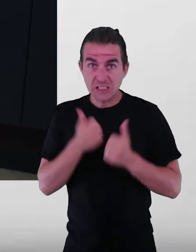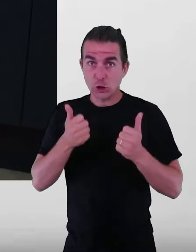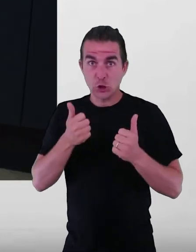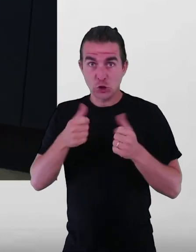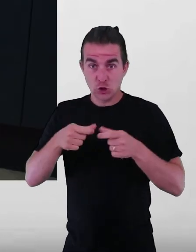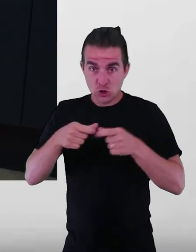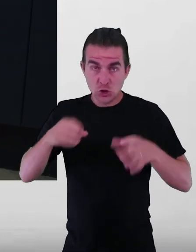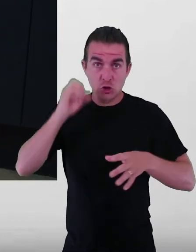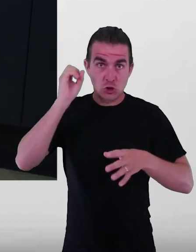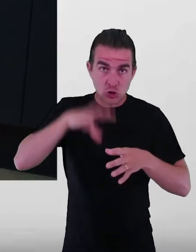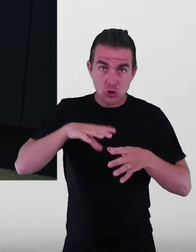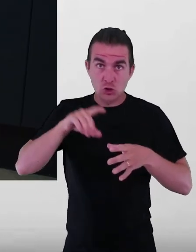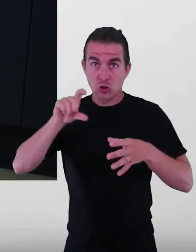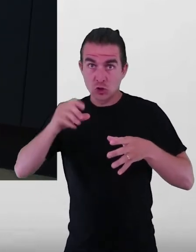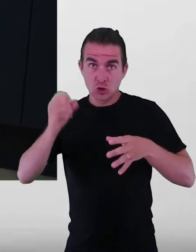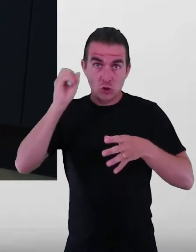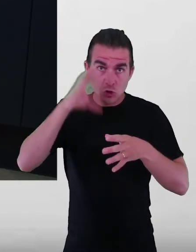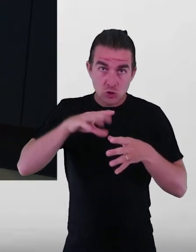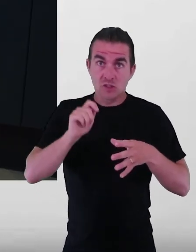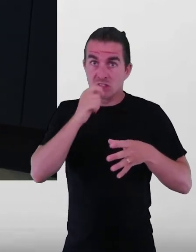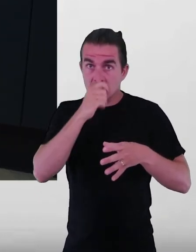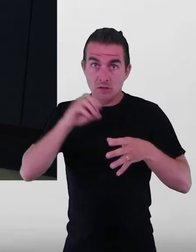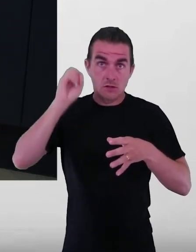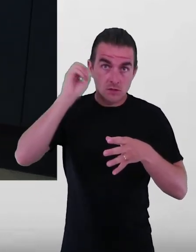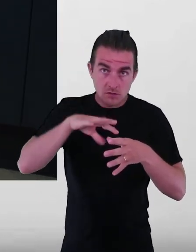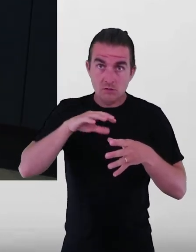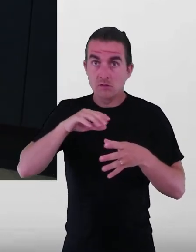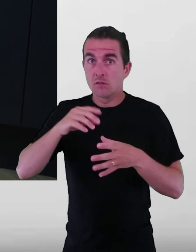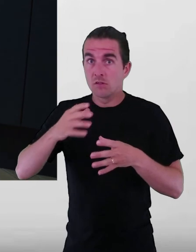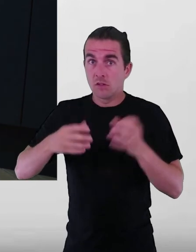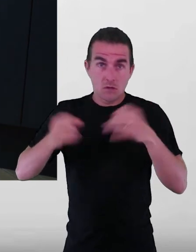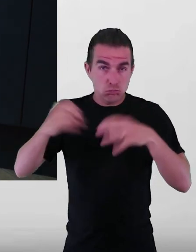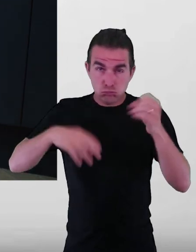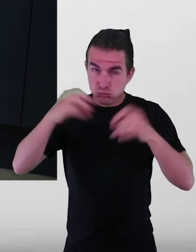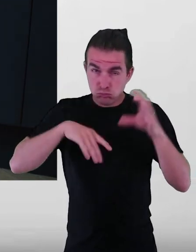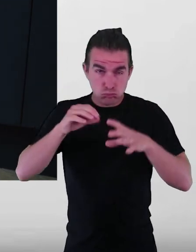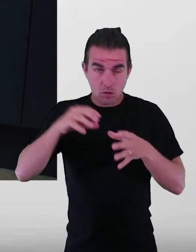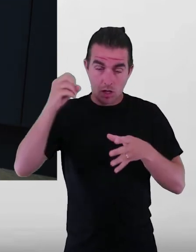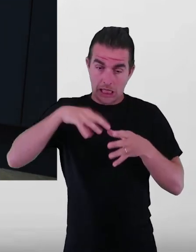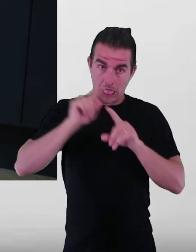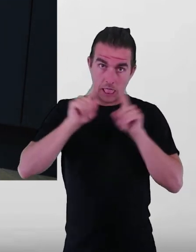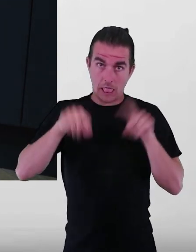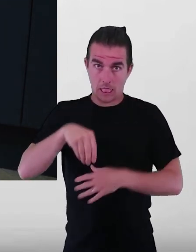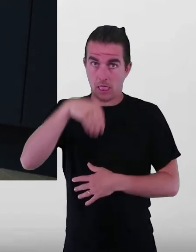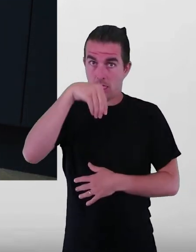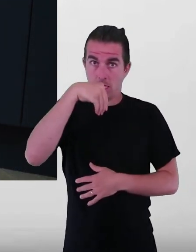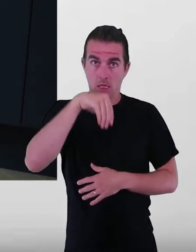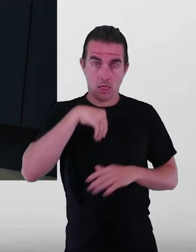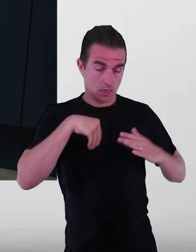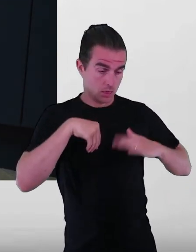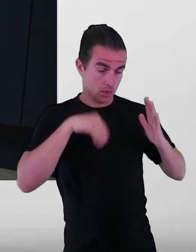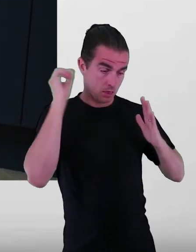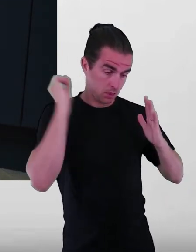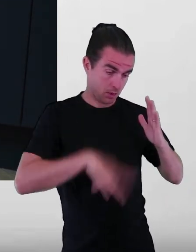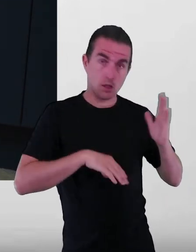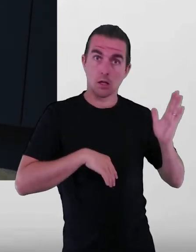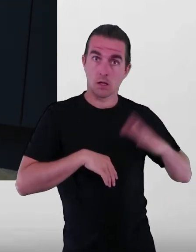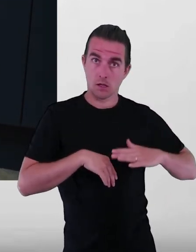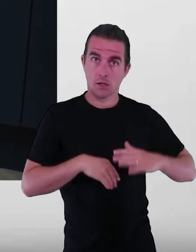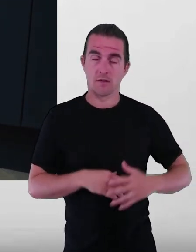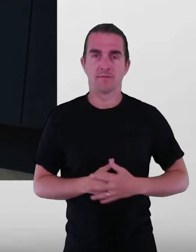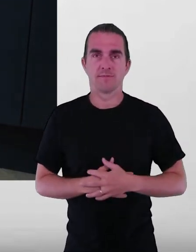Place a test cassette along with the extraction tube, swab and any remaining packaging waste into your general